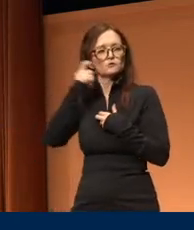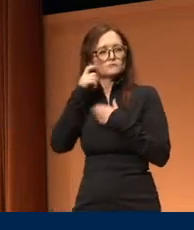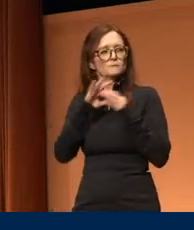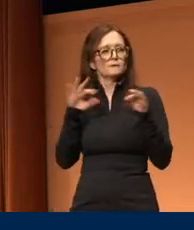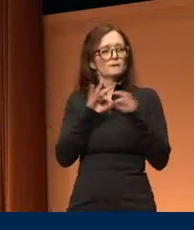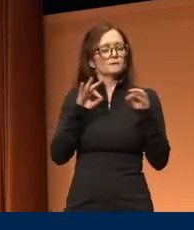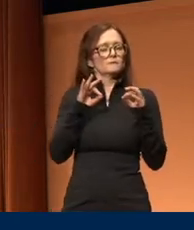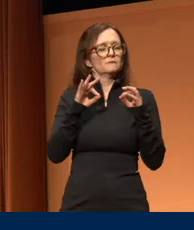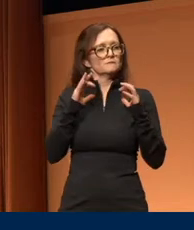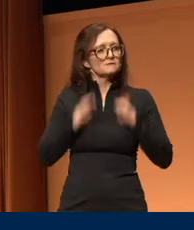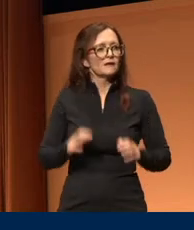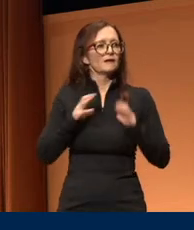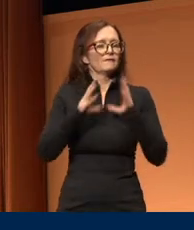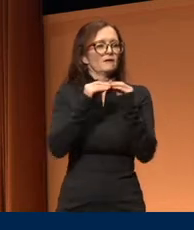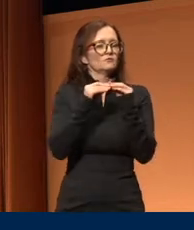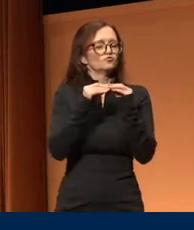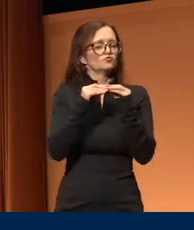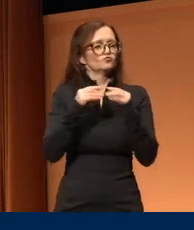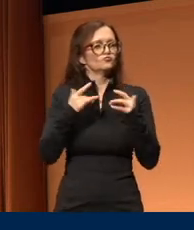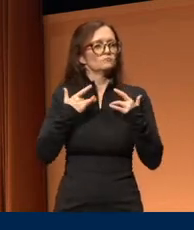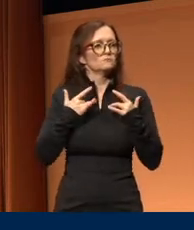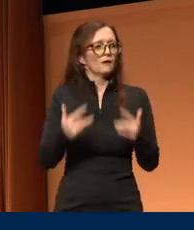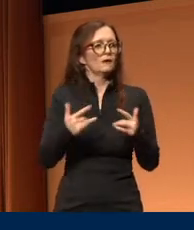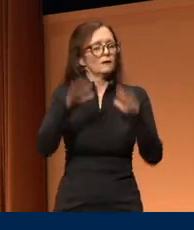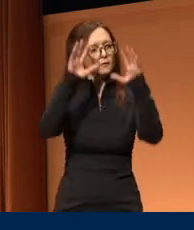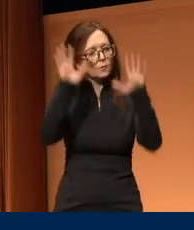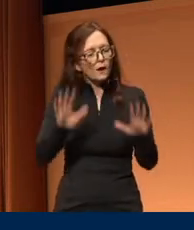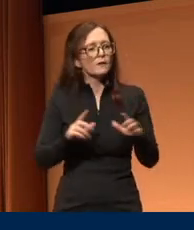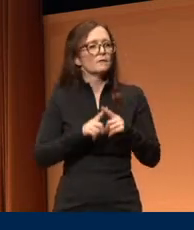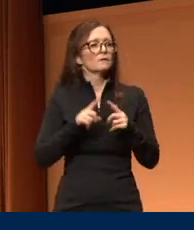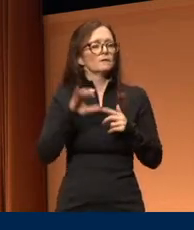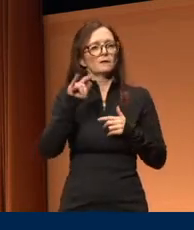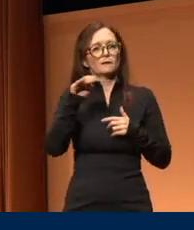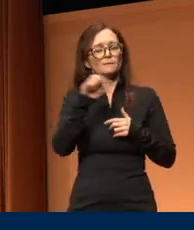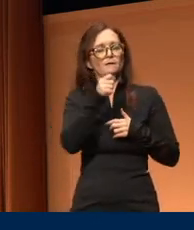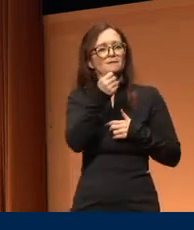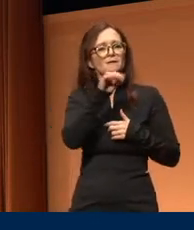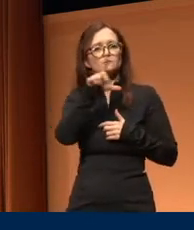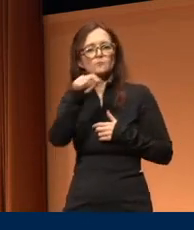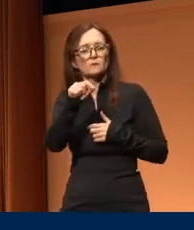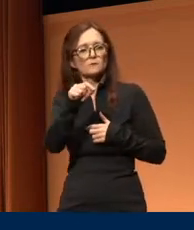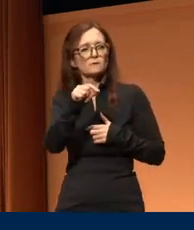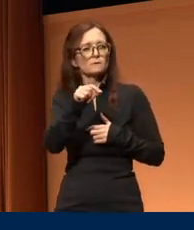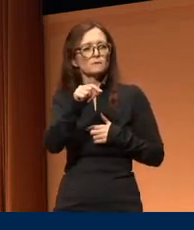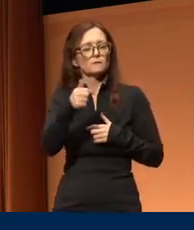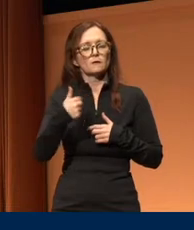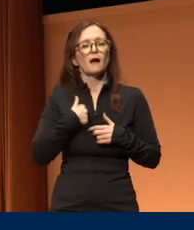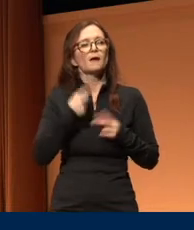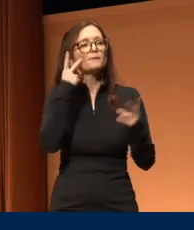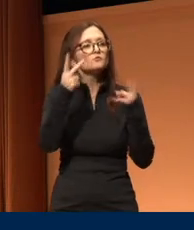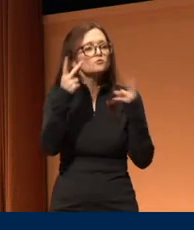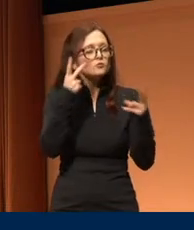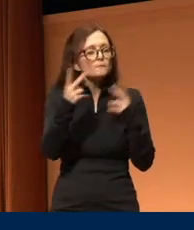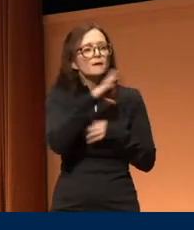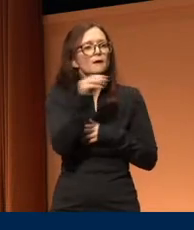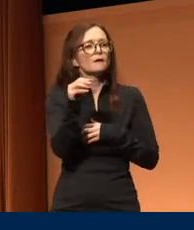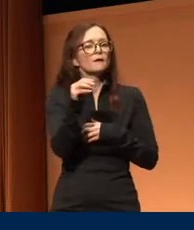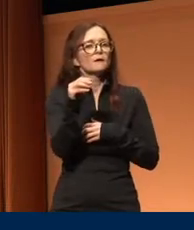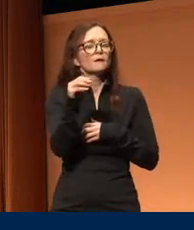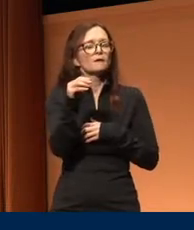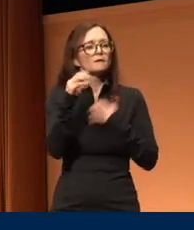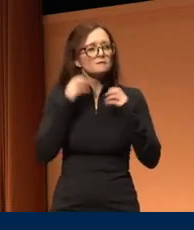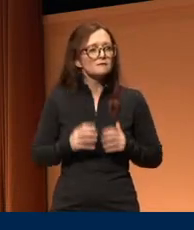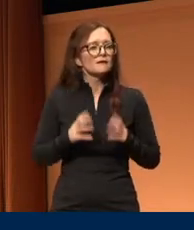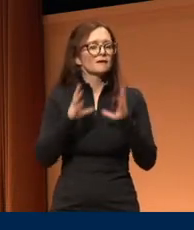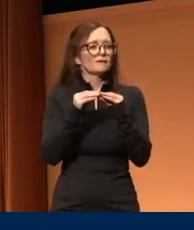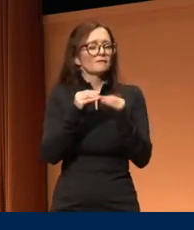Citizens' Convention on Climate, which took place in 2019-20, for which I was an observer, and the Citizens' Convention on